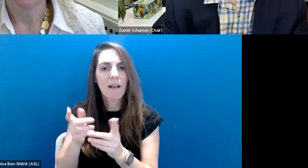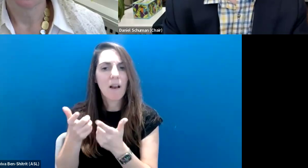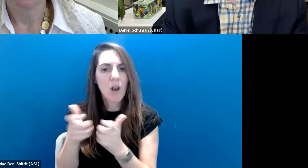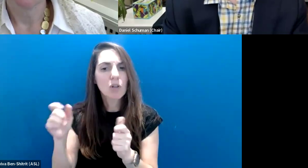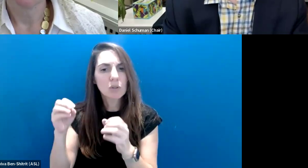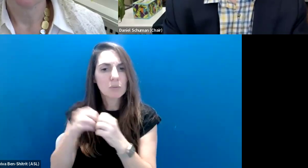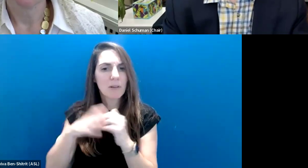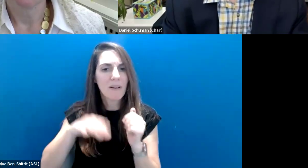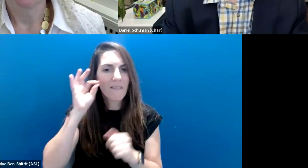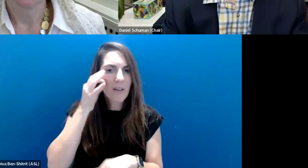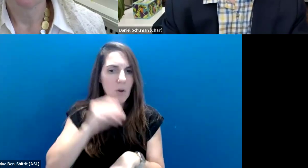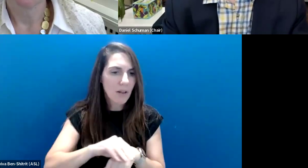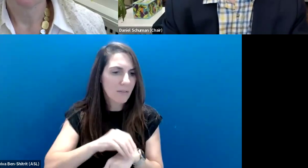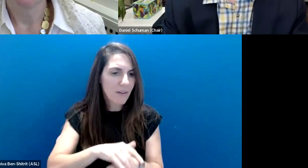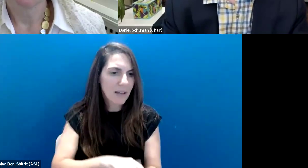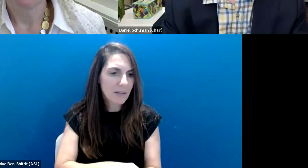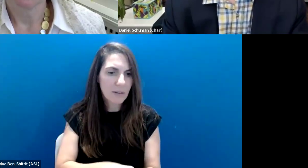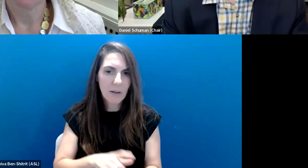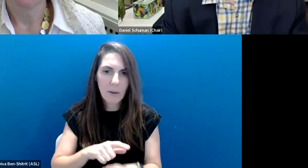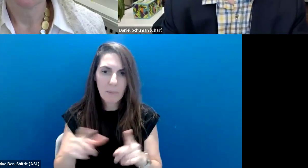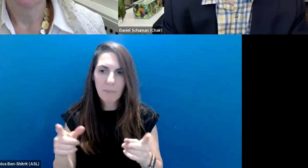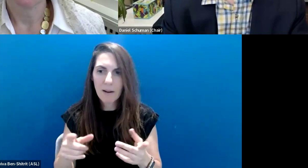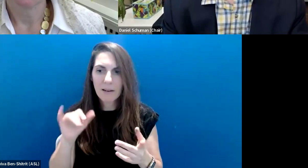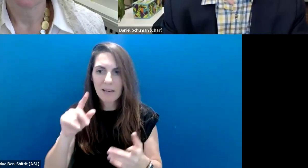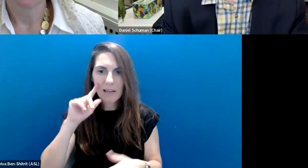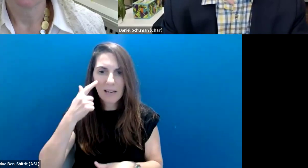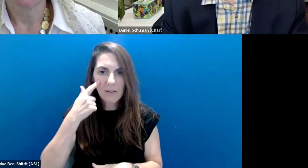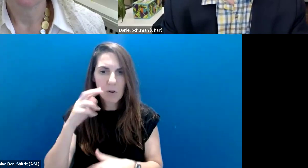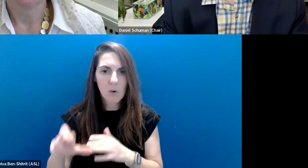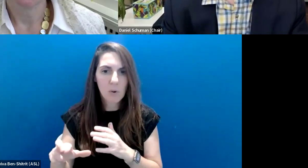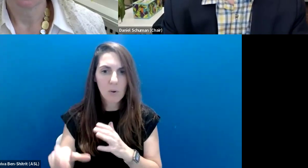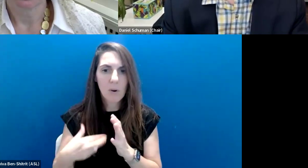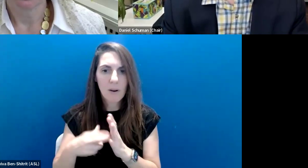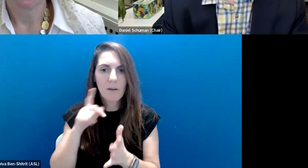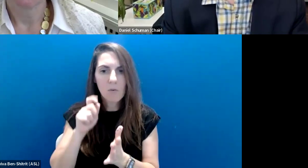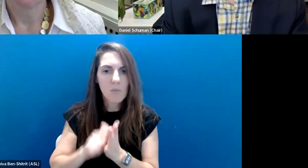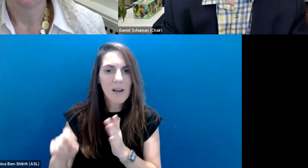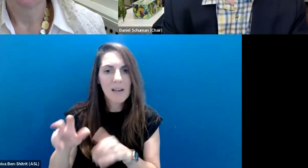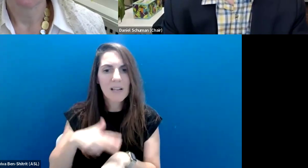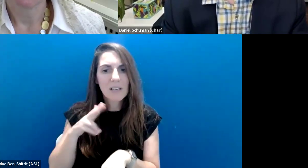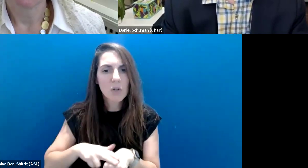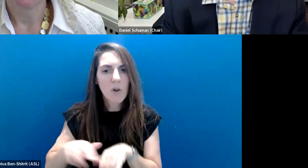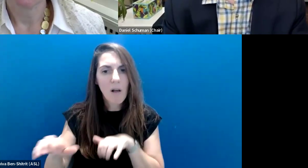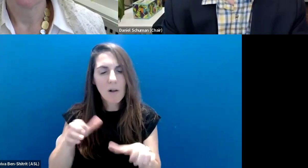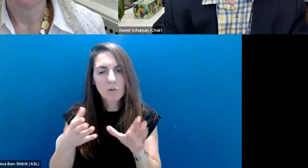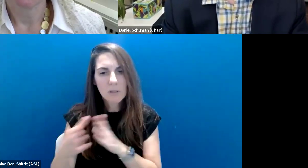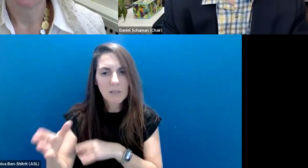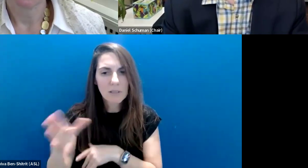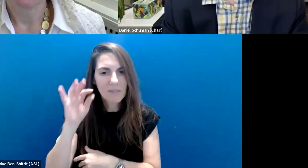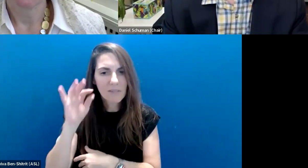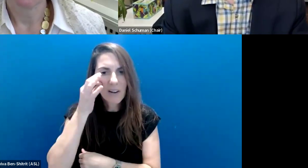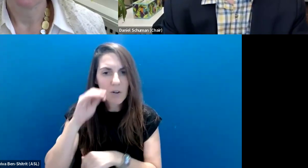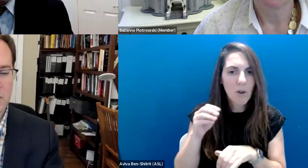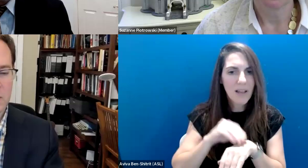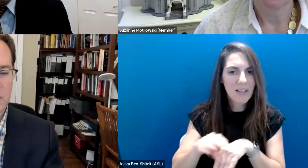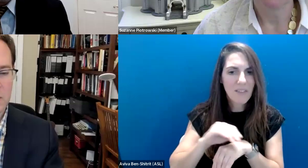with a lot of great ideas. At the end of the day, it's the government's role to write the National Action Plan and the Federal Advisory Committees to